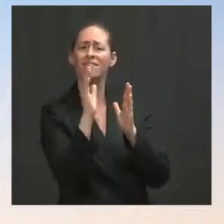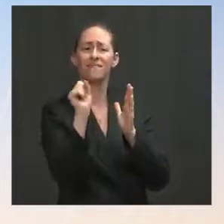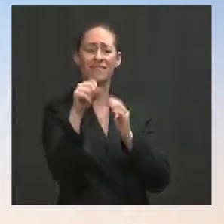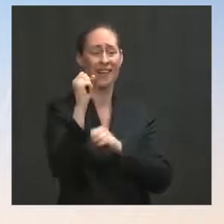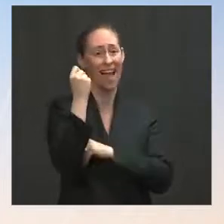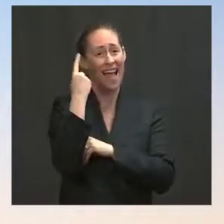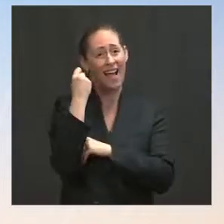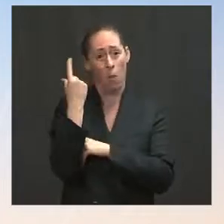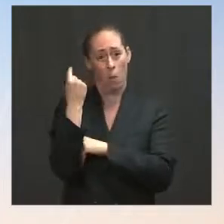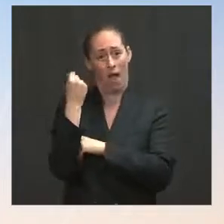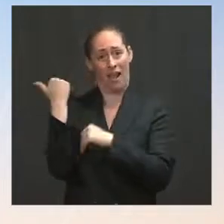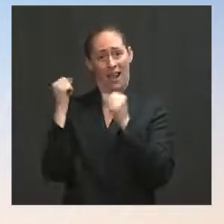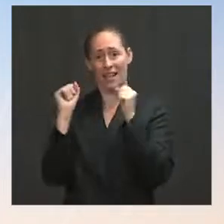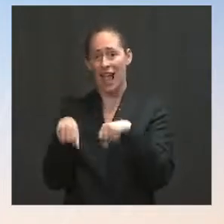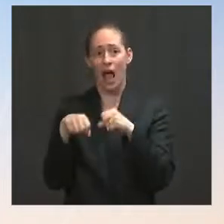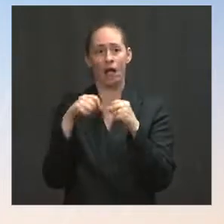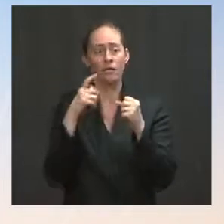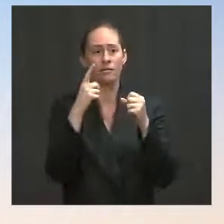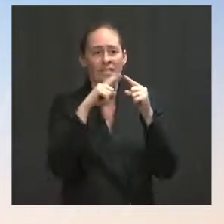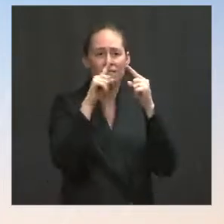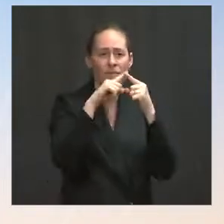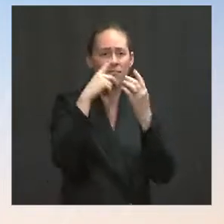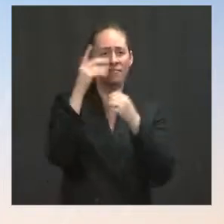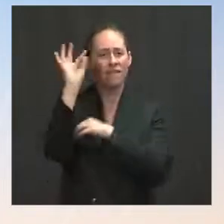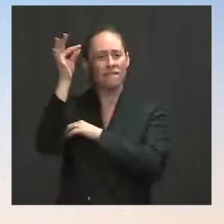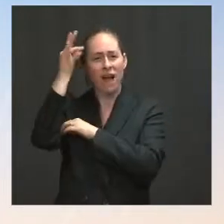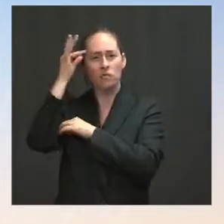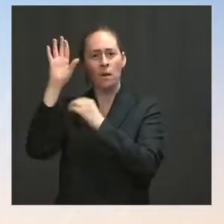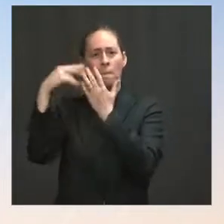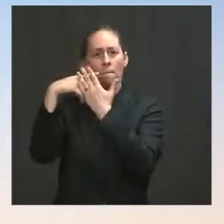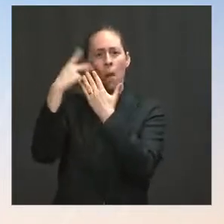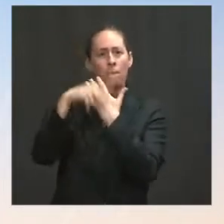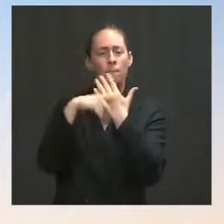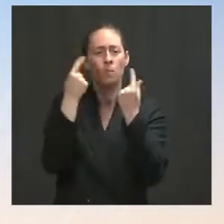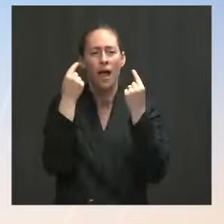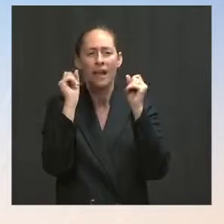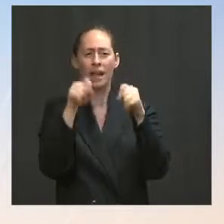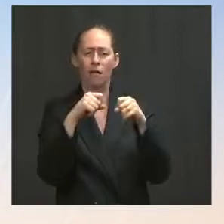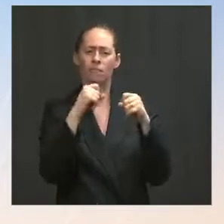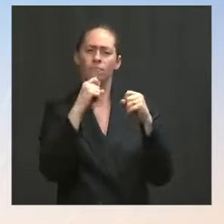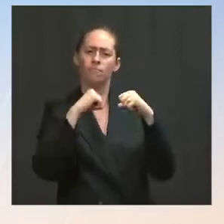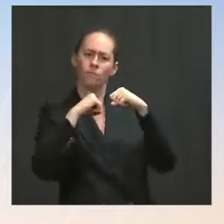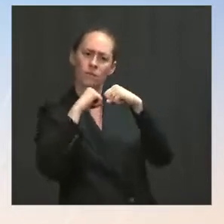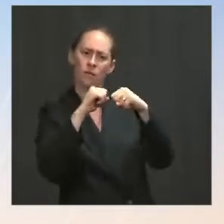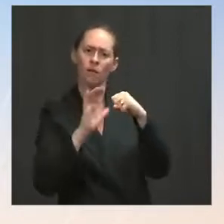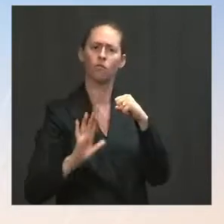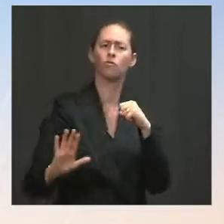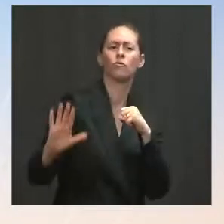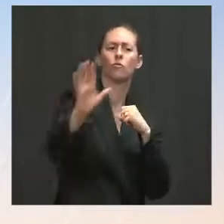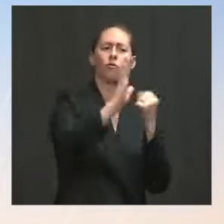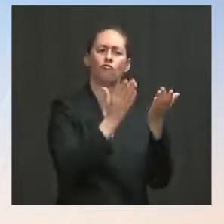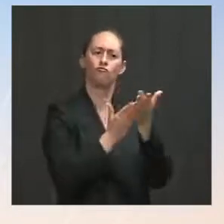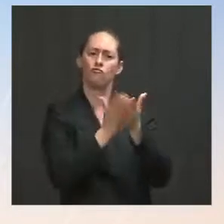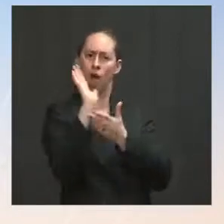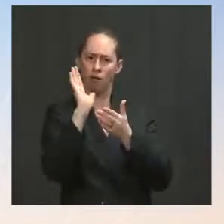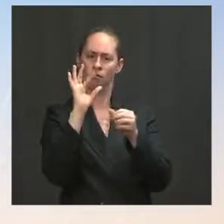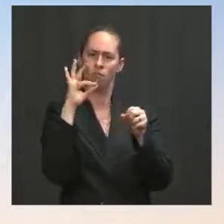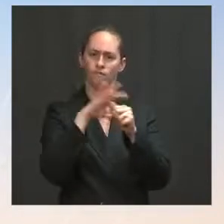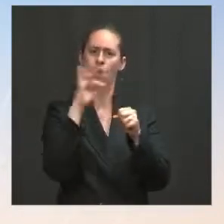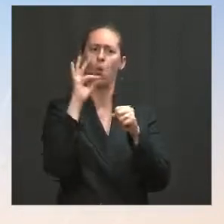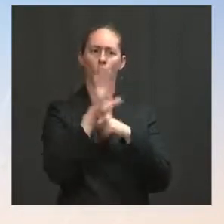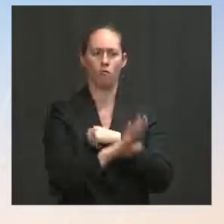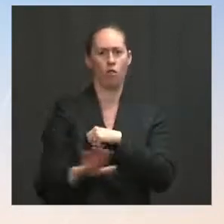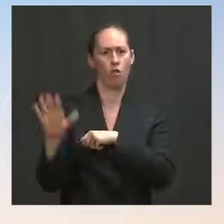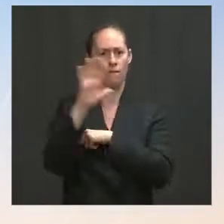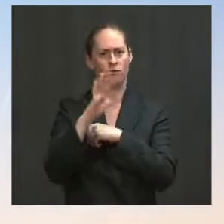federal government to protect the rights of the American people to vote around the country. That is one